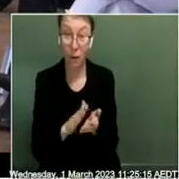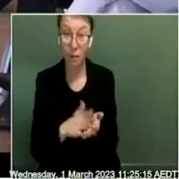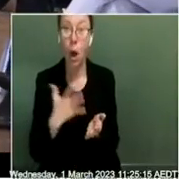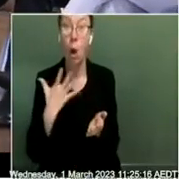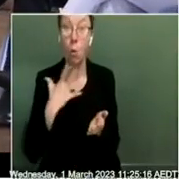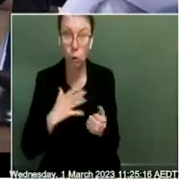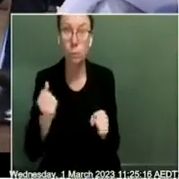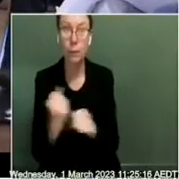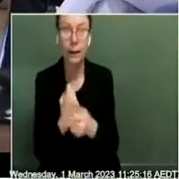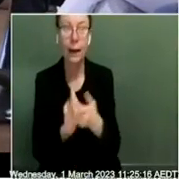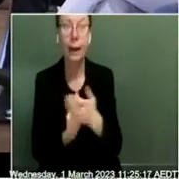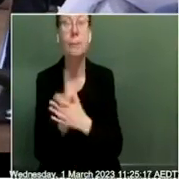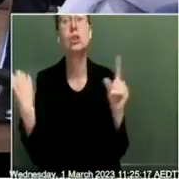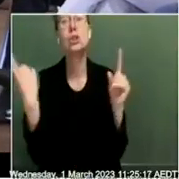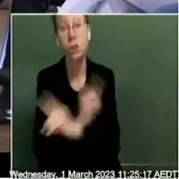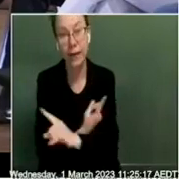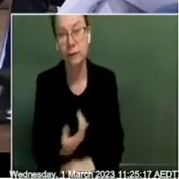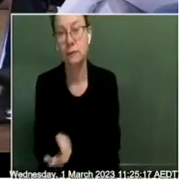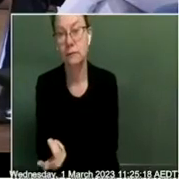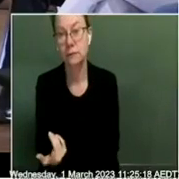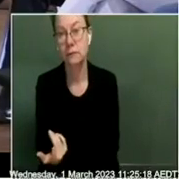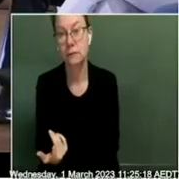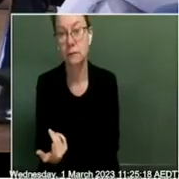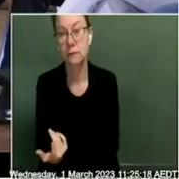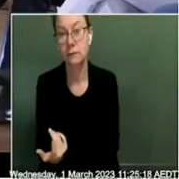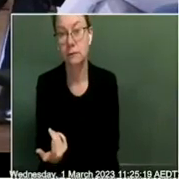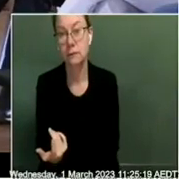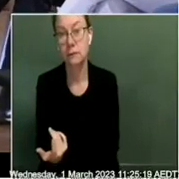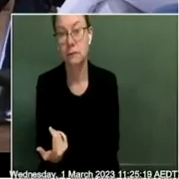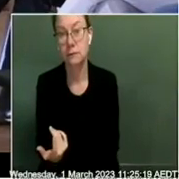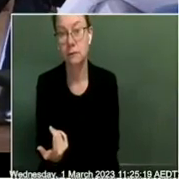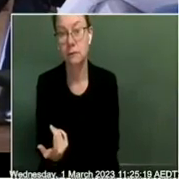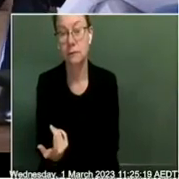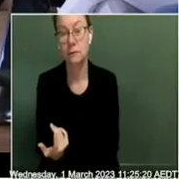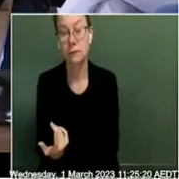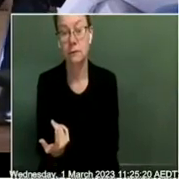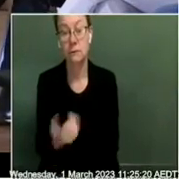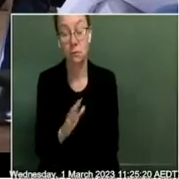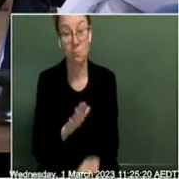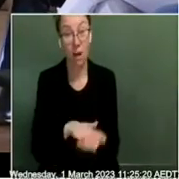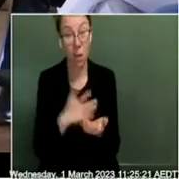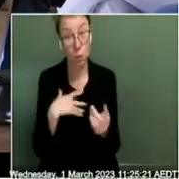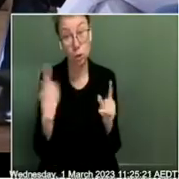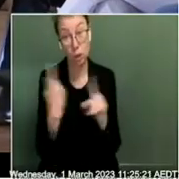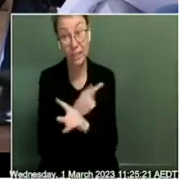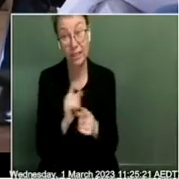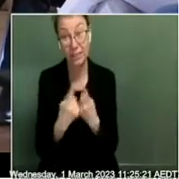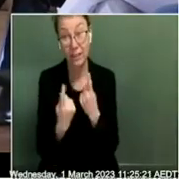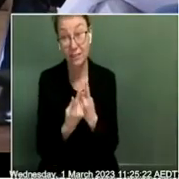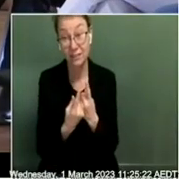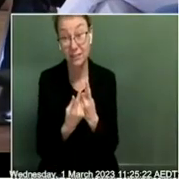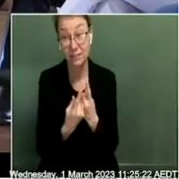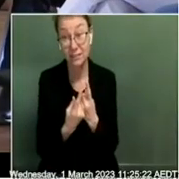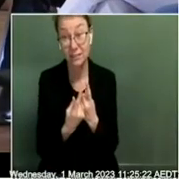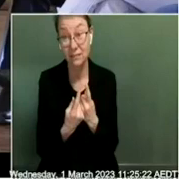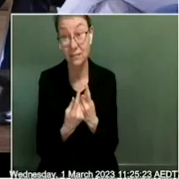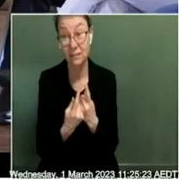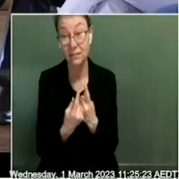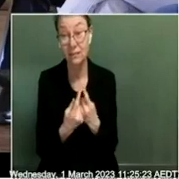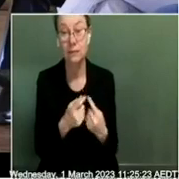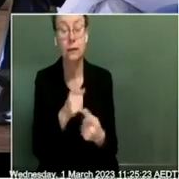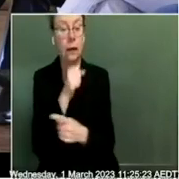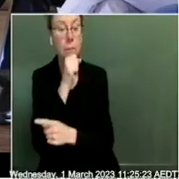thing. She did really want to change things. Yeah. Can I answer that? Because I think I want to say that at the most basic